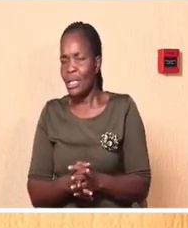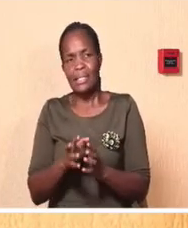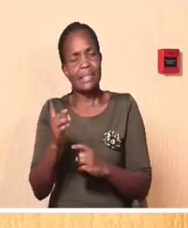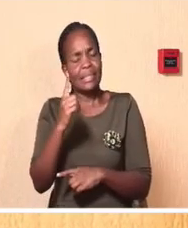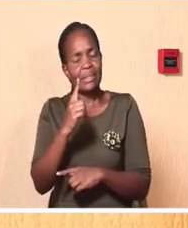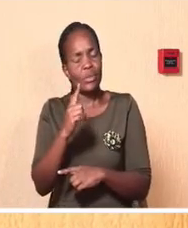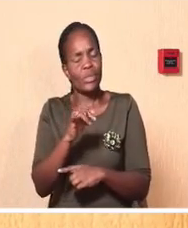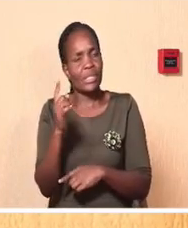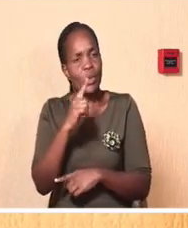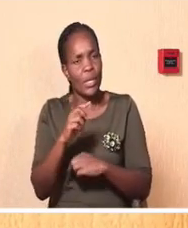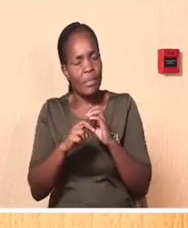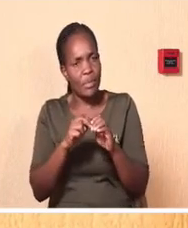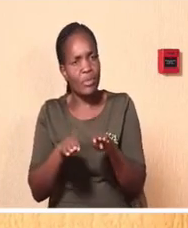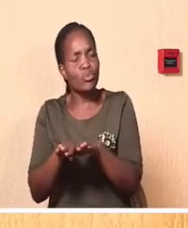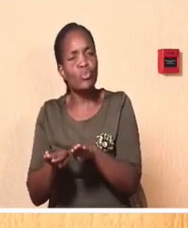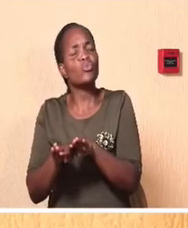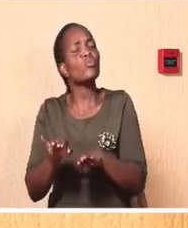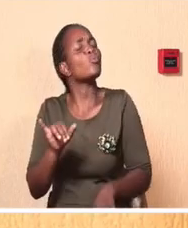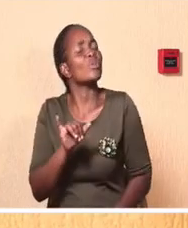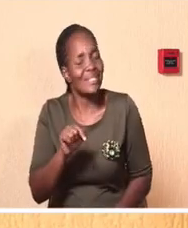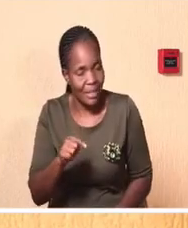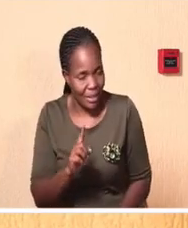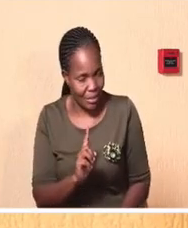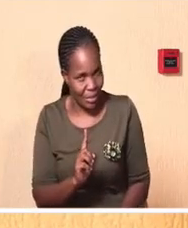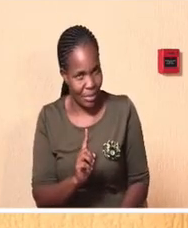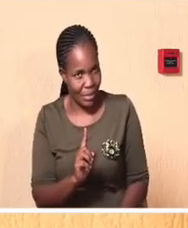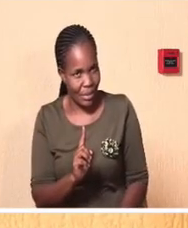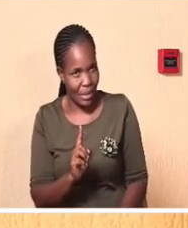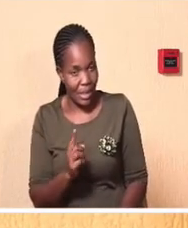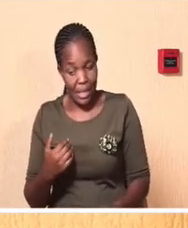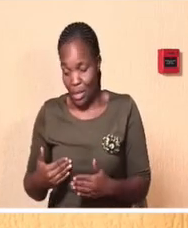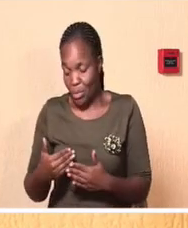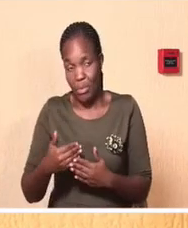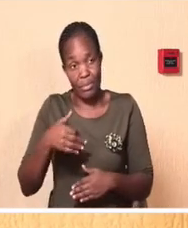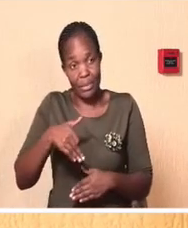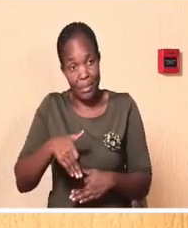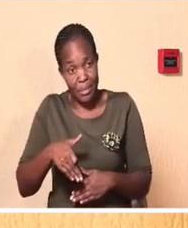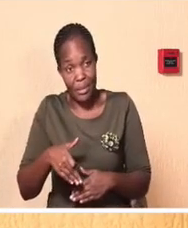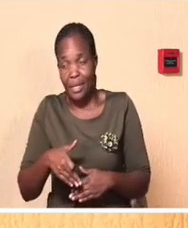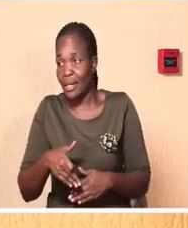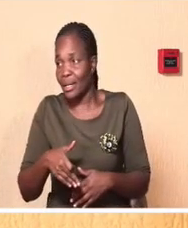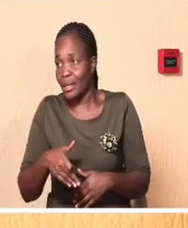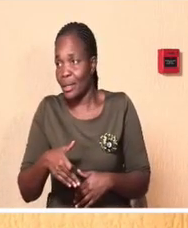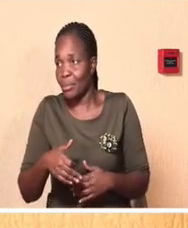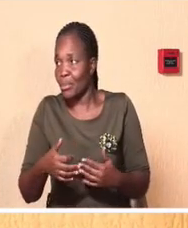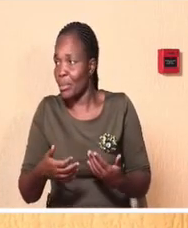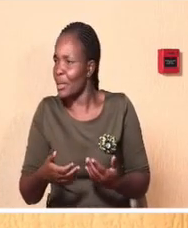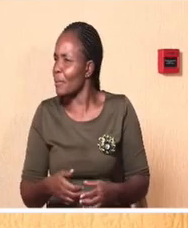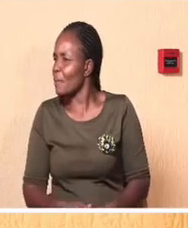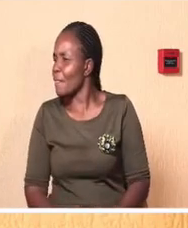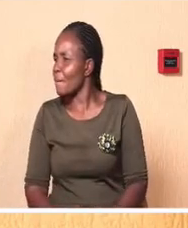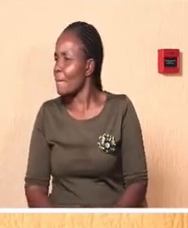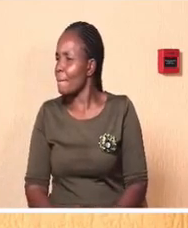day, and just the message that we have for Namibians at this stage, you know, just to keep their alerts up.